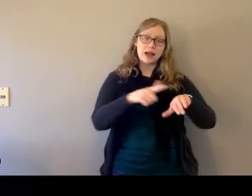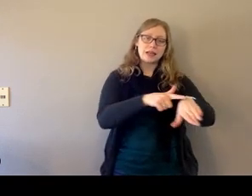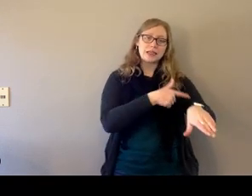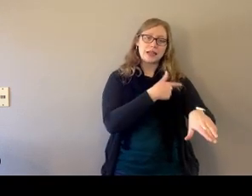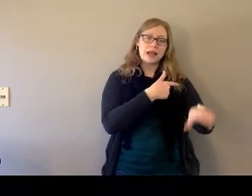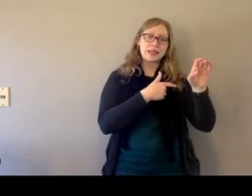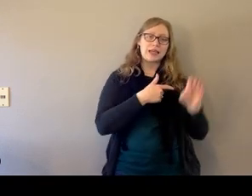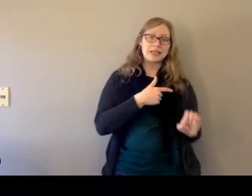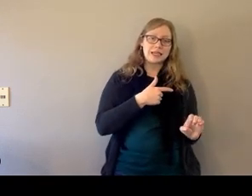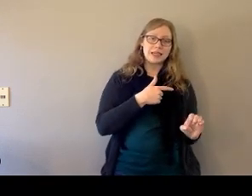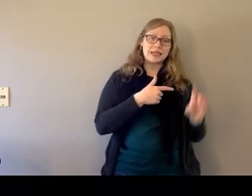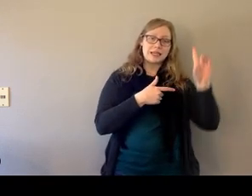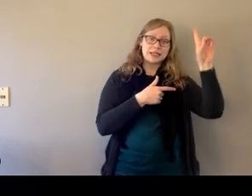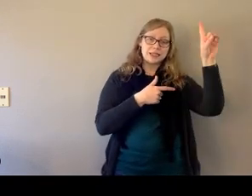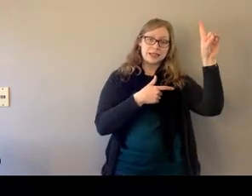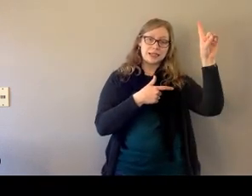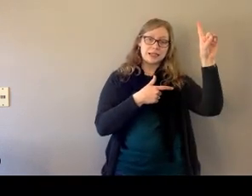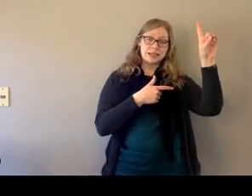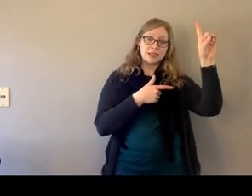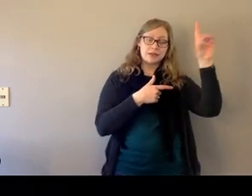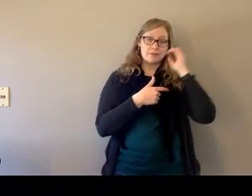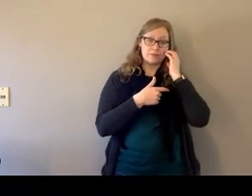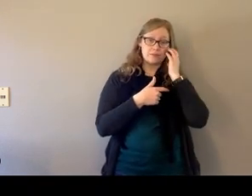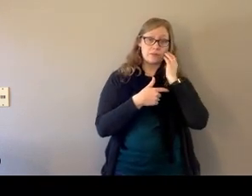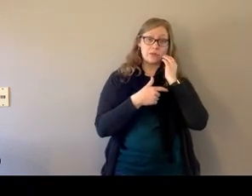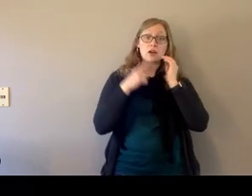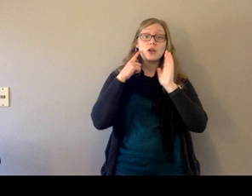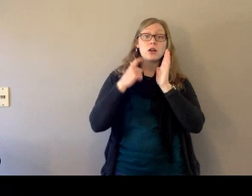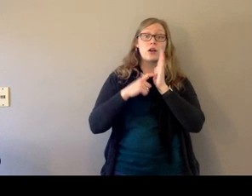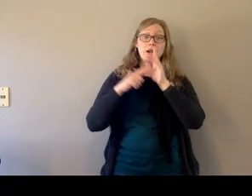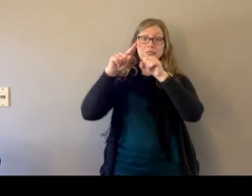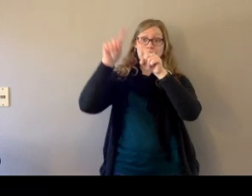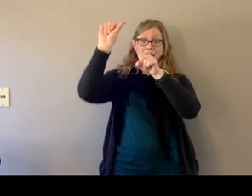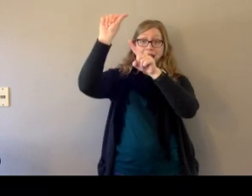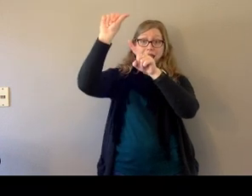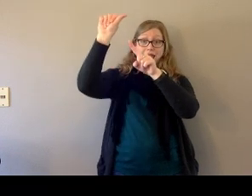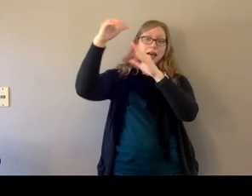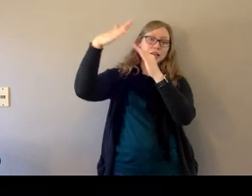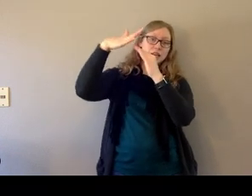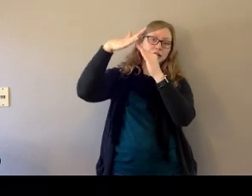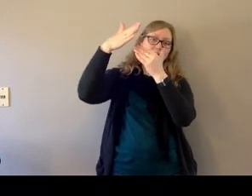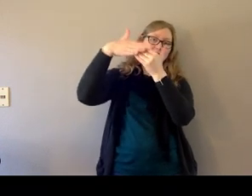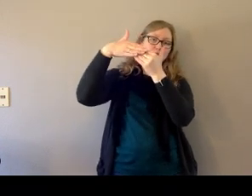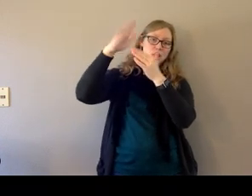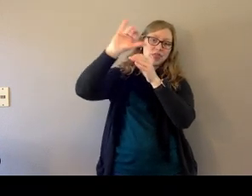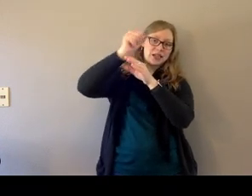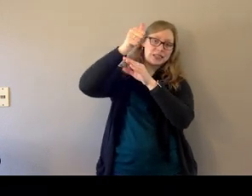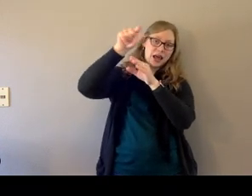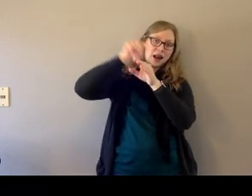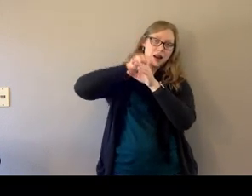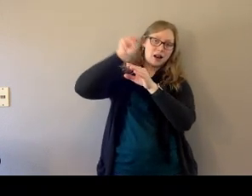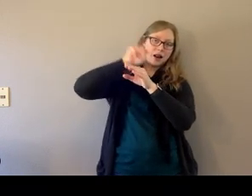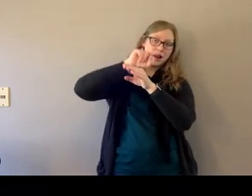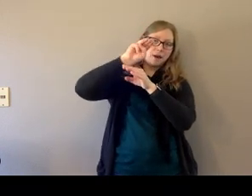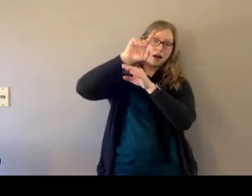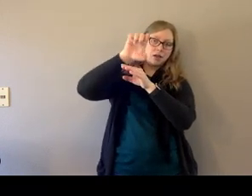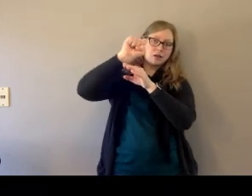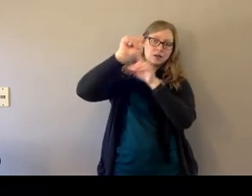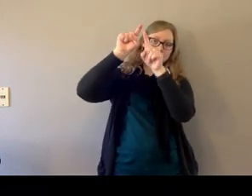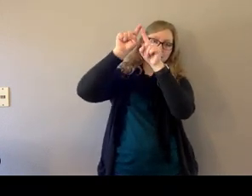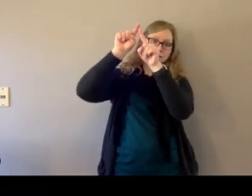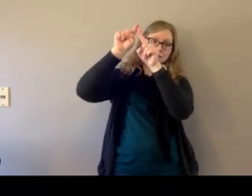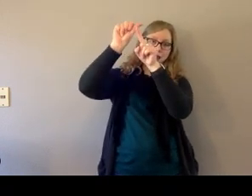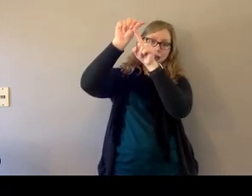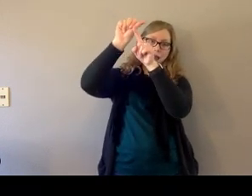ED. Now notice I'm naming that. I went from A, which is by the 10, okay, AB, so I'm going to start